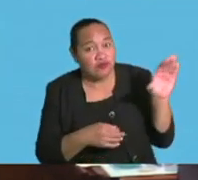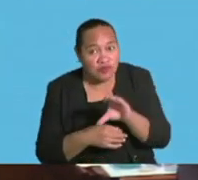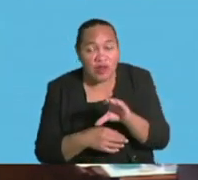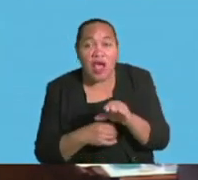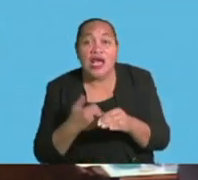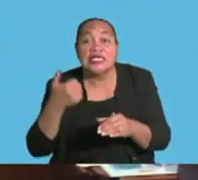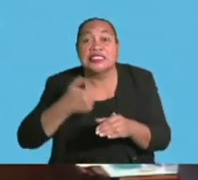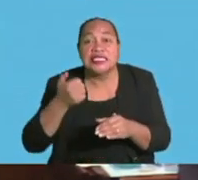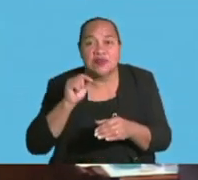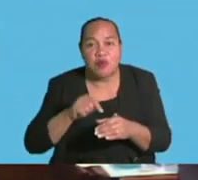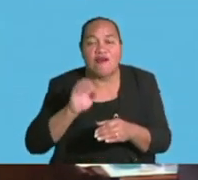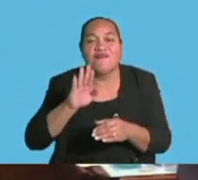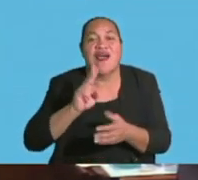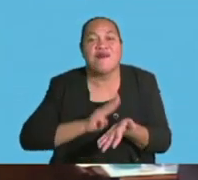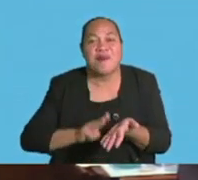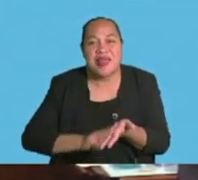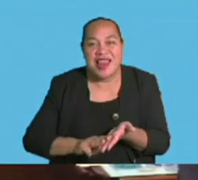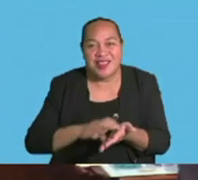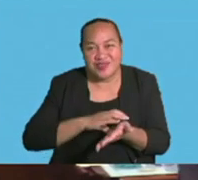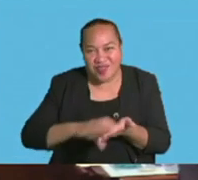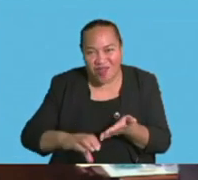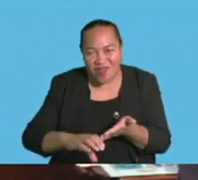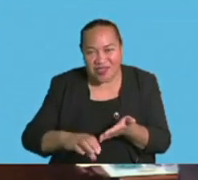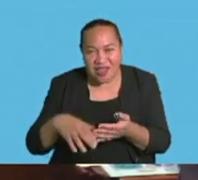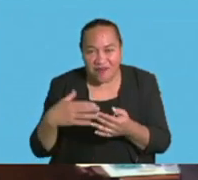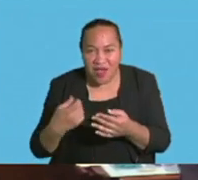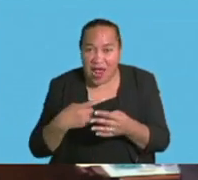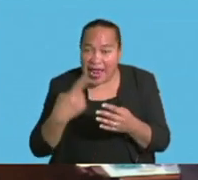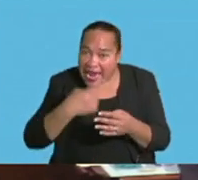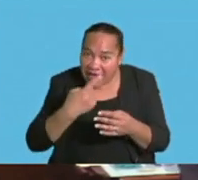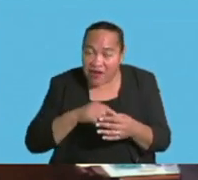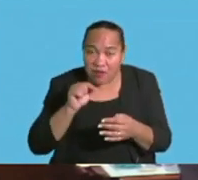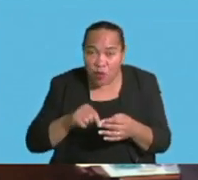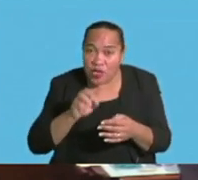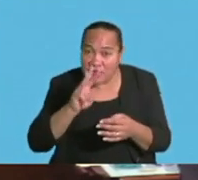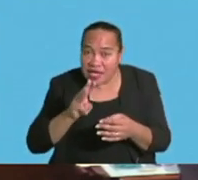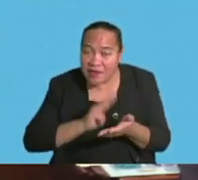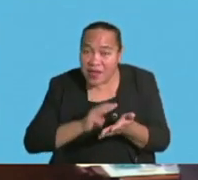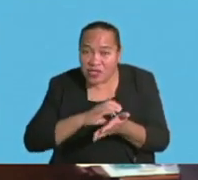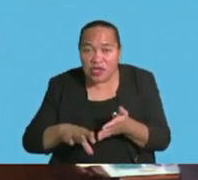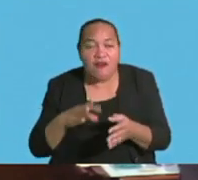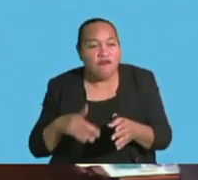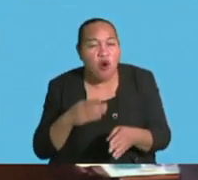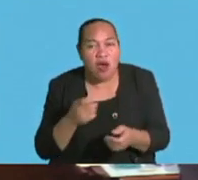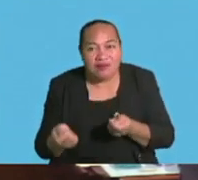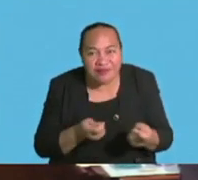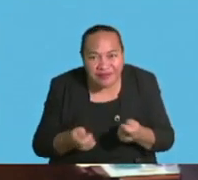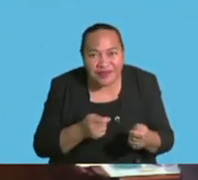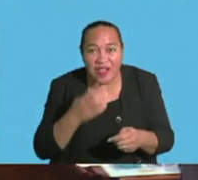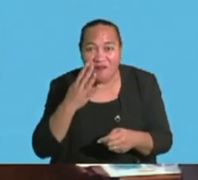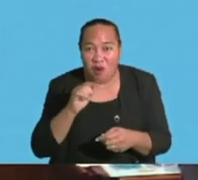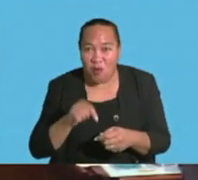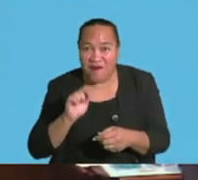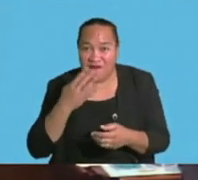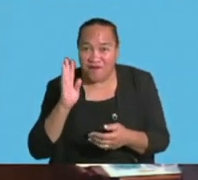of $16.5 million, comprising $11.3 million for operating expenditure, $4.5